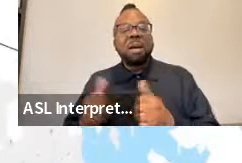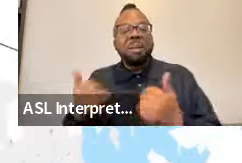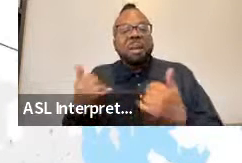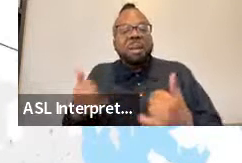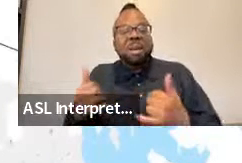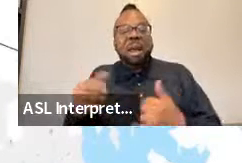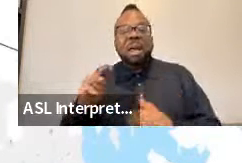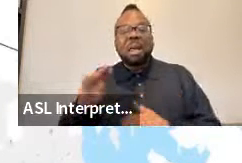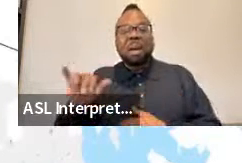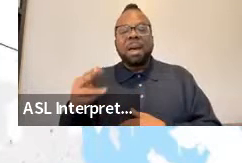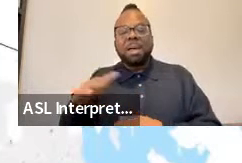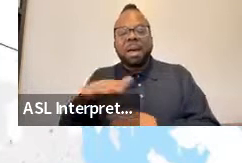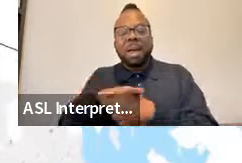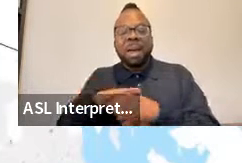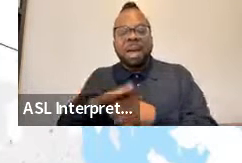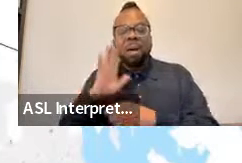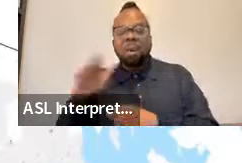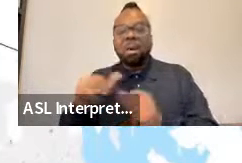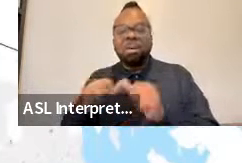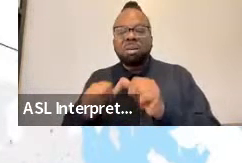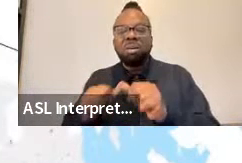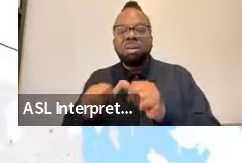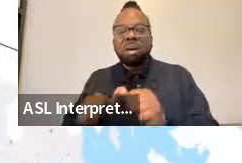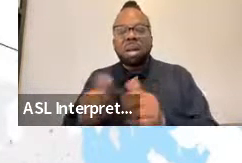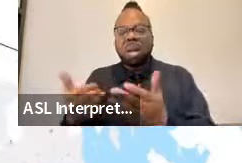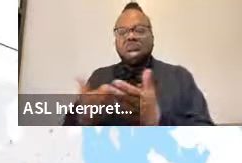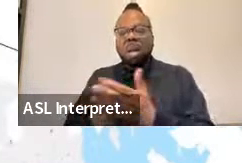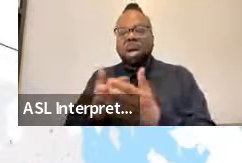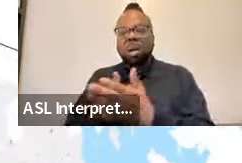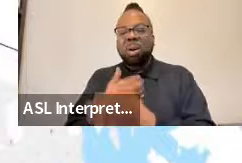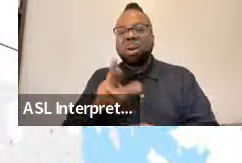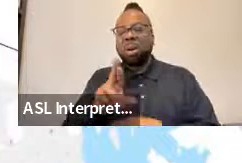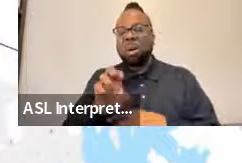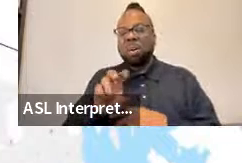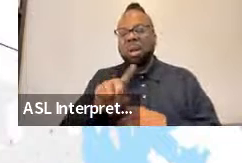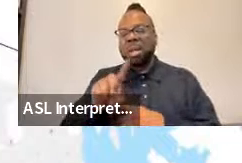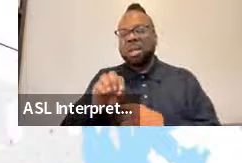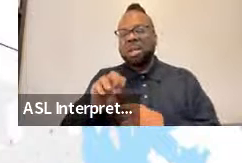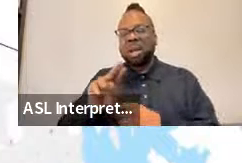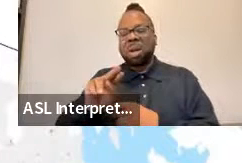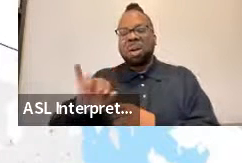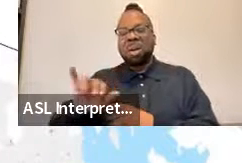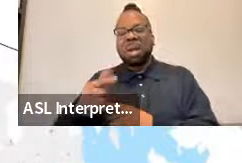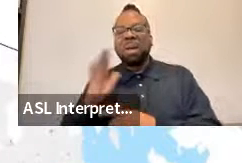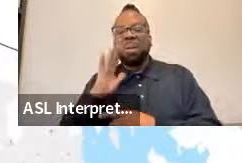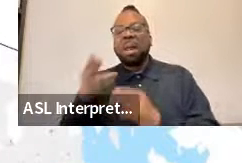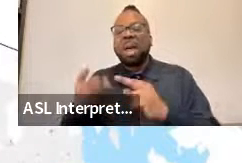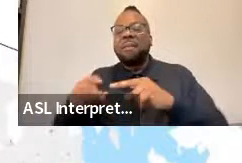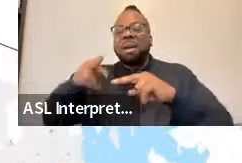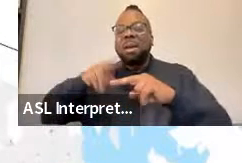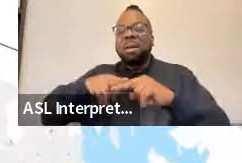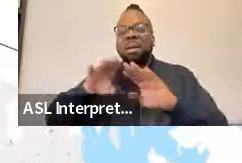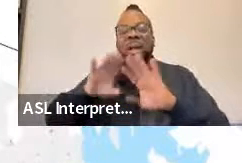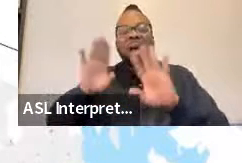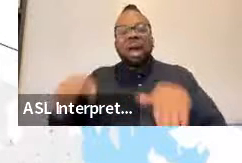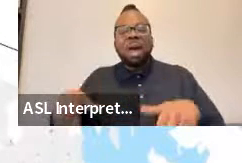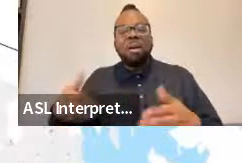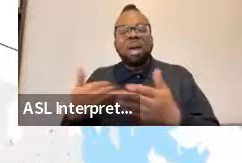this map, will remain, and as new rezonings create increases in housing, new MIH areas will be